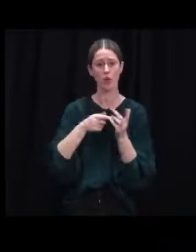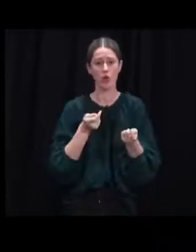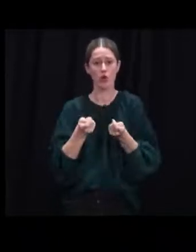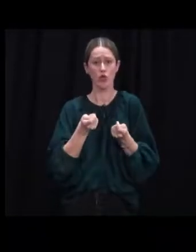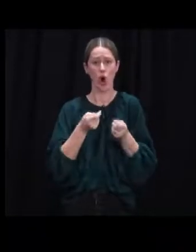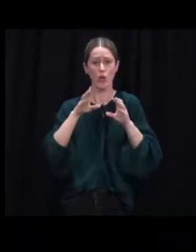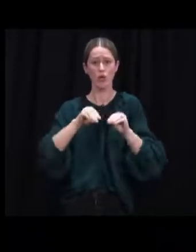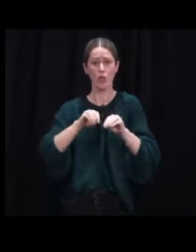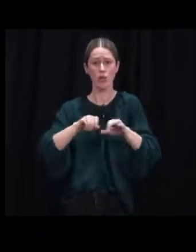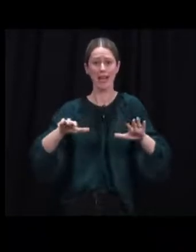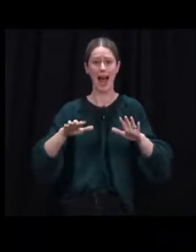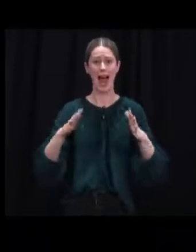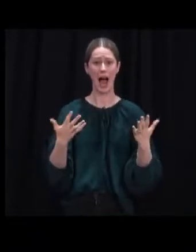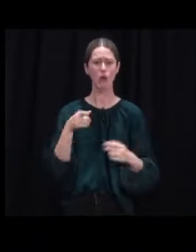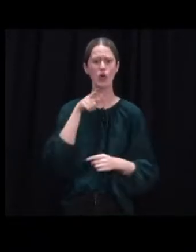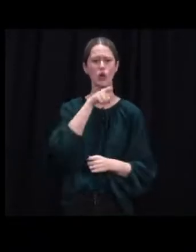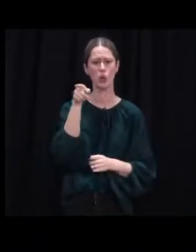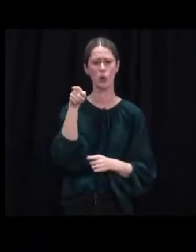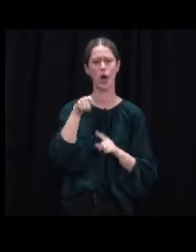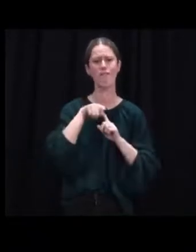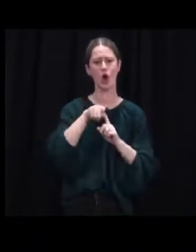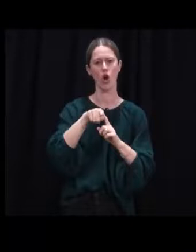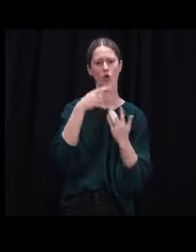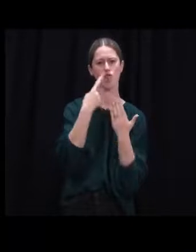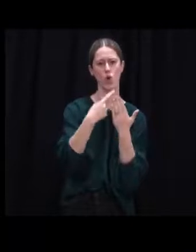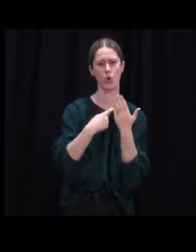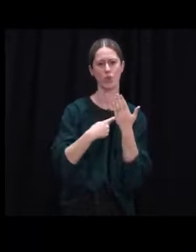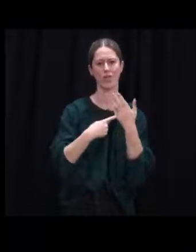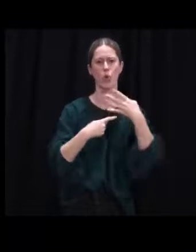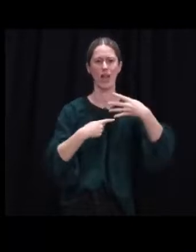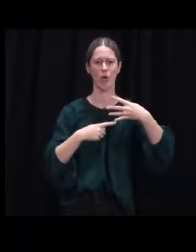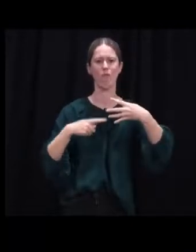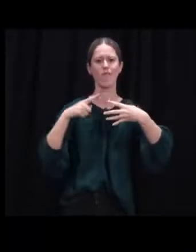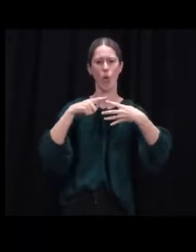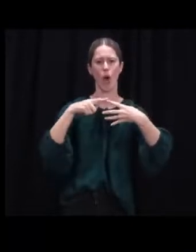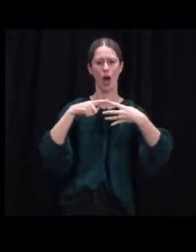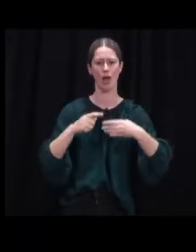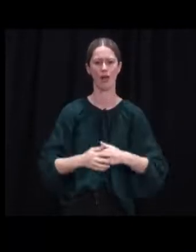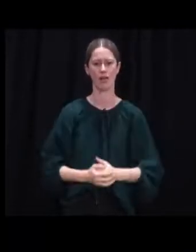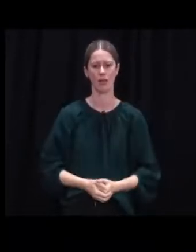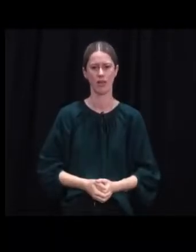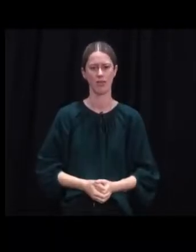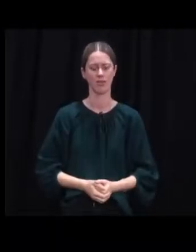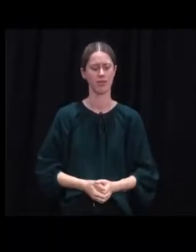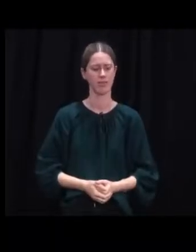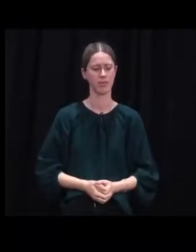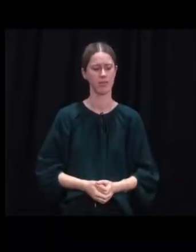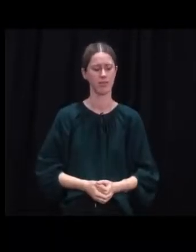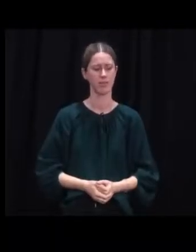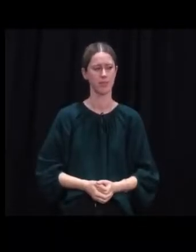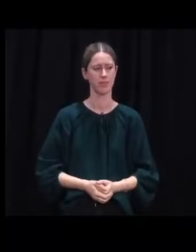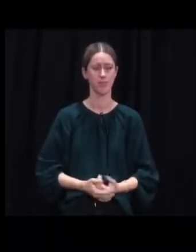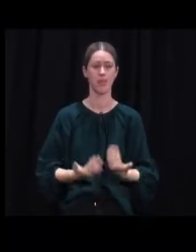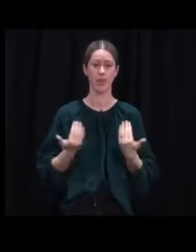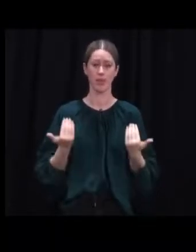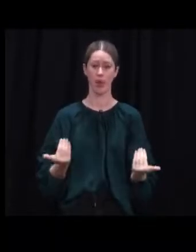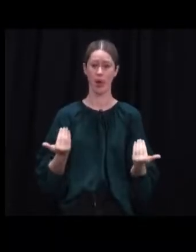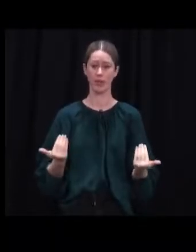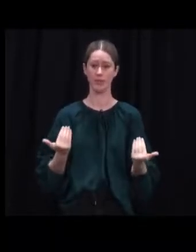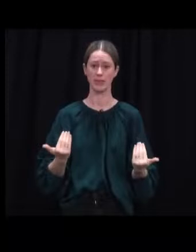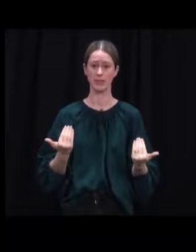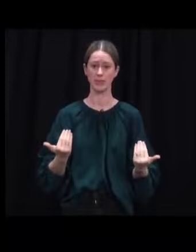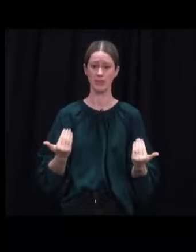us identify the extent of the outbreak, but the most important thing to control it is that people abide by the Alert